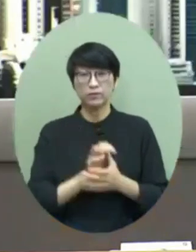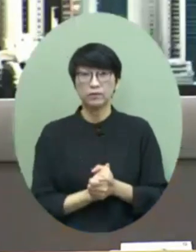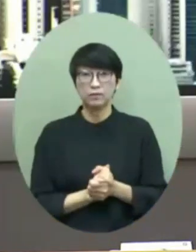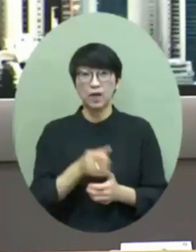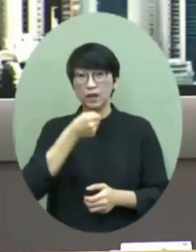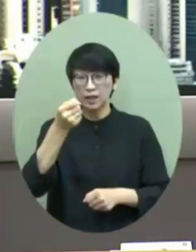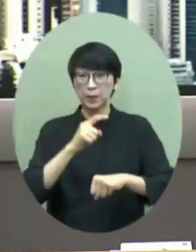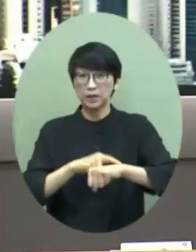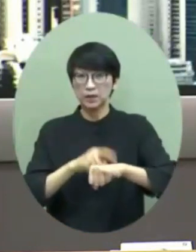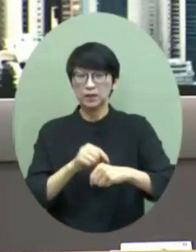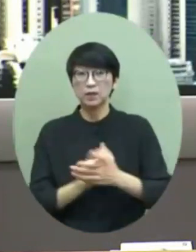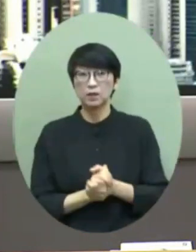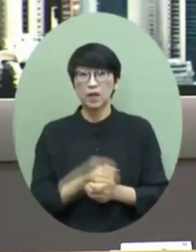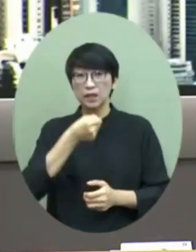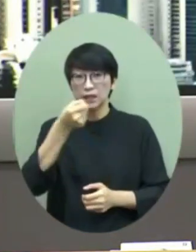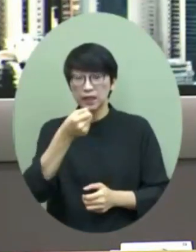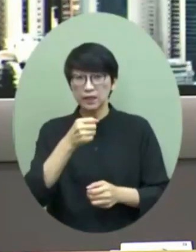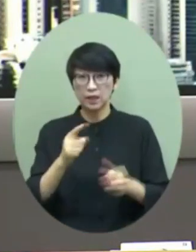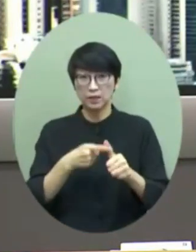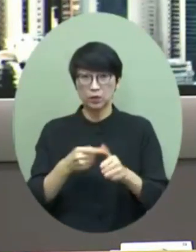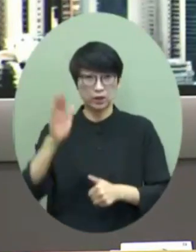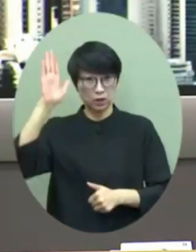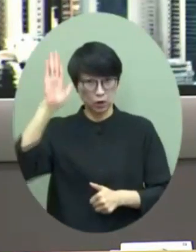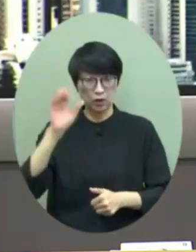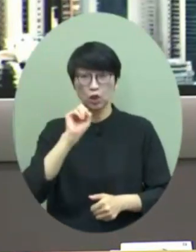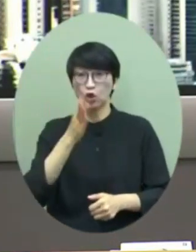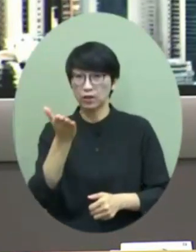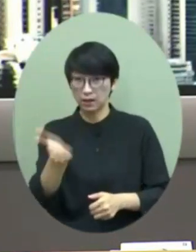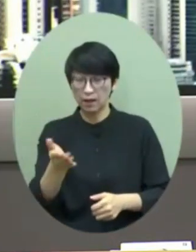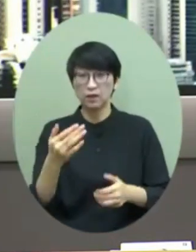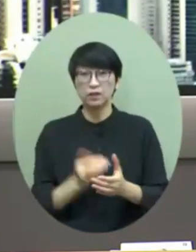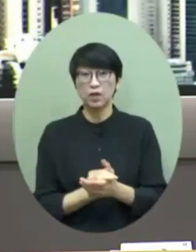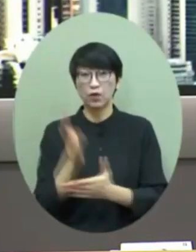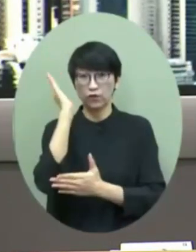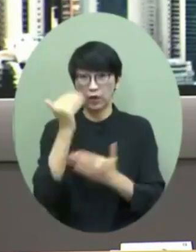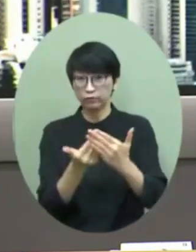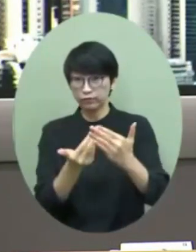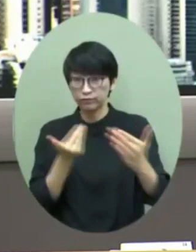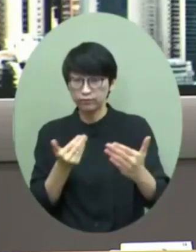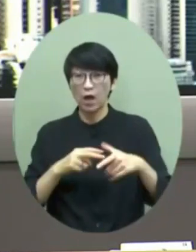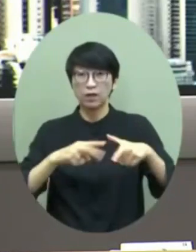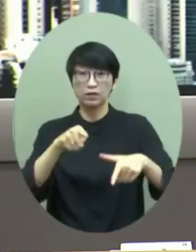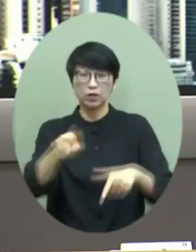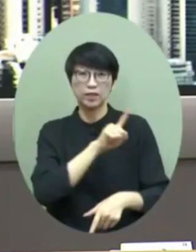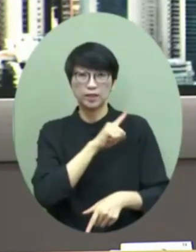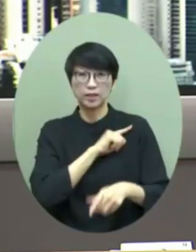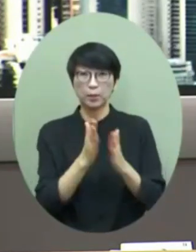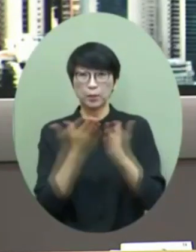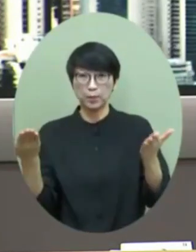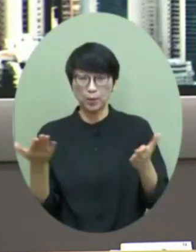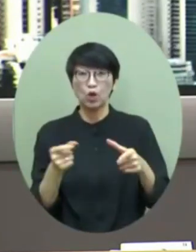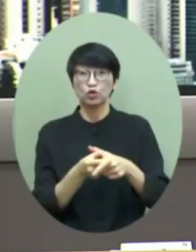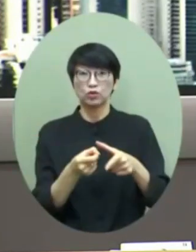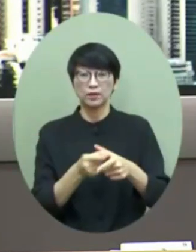questions from the floor. As you ask questions, please raise your hands. And if you're asked to ask question, please identify